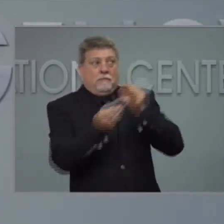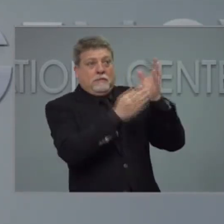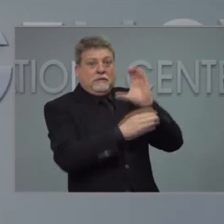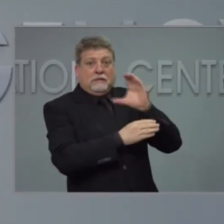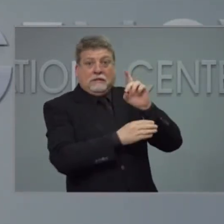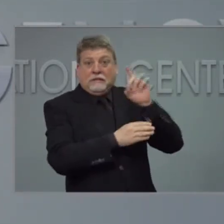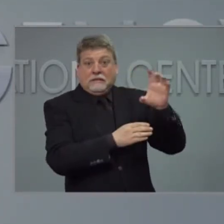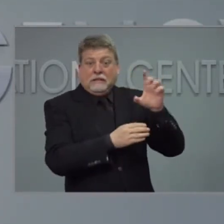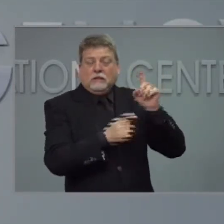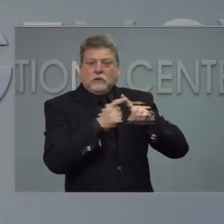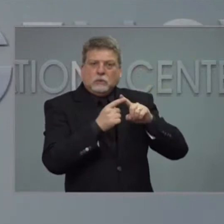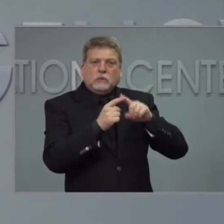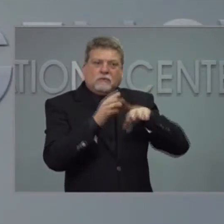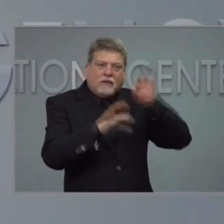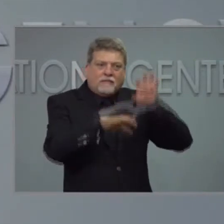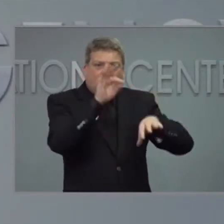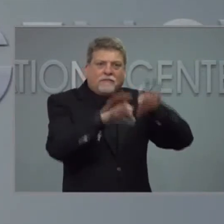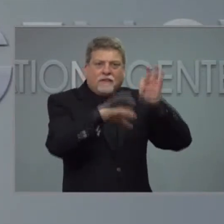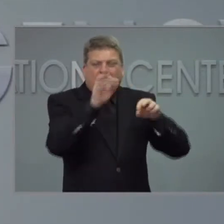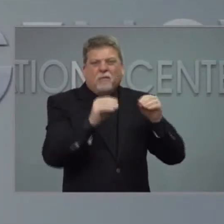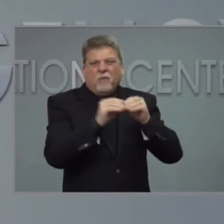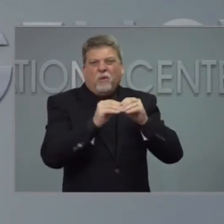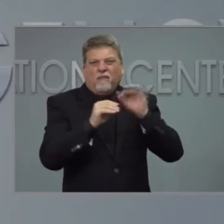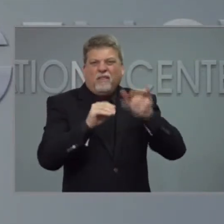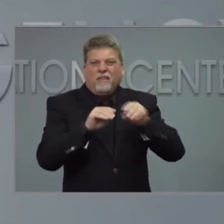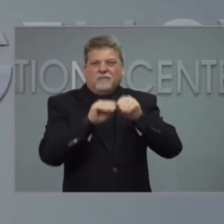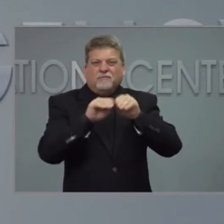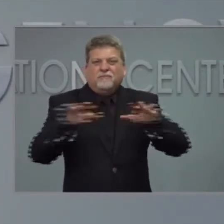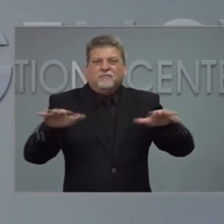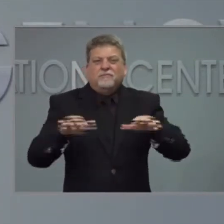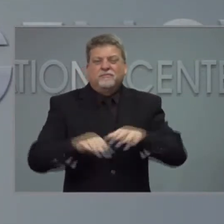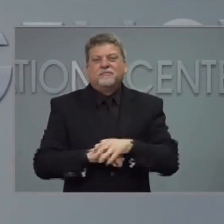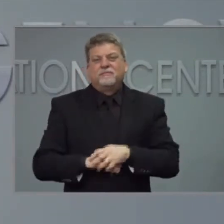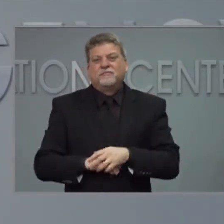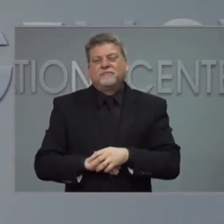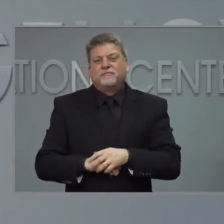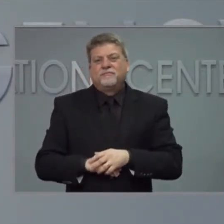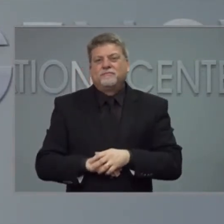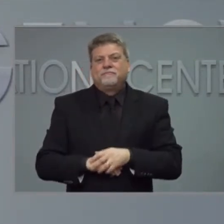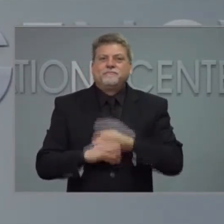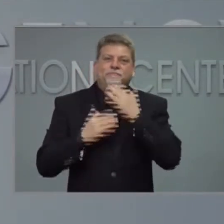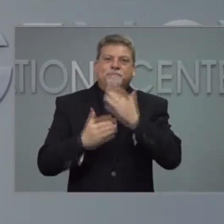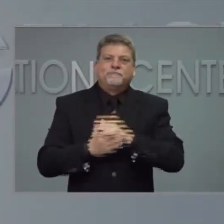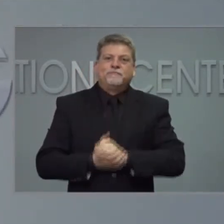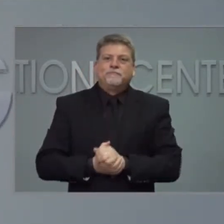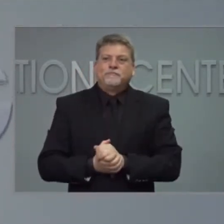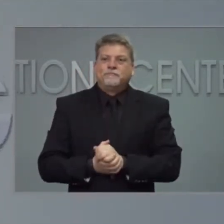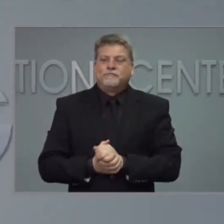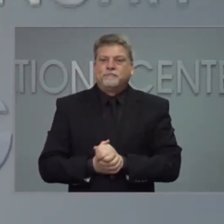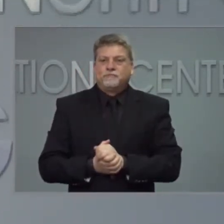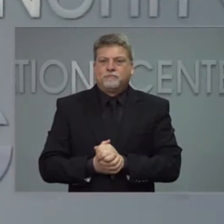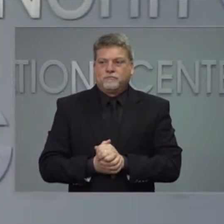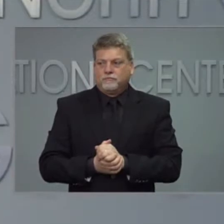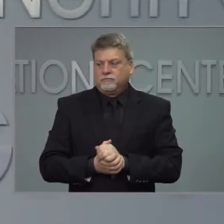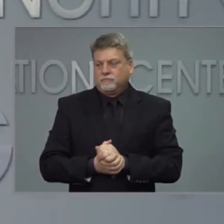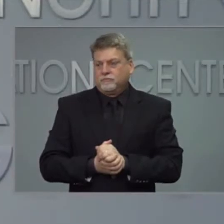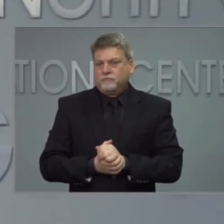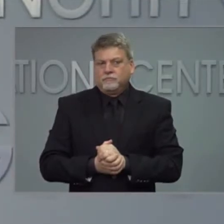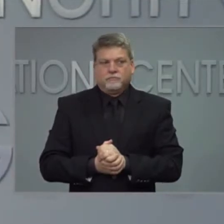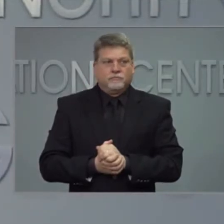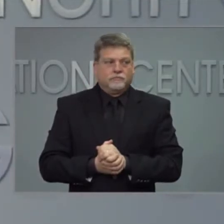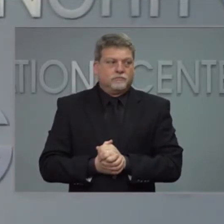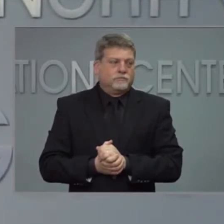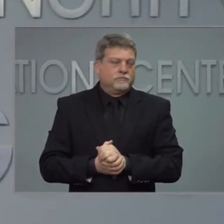part of that surveillance effort as we go forward. Thanks.